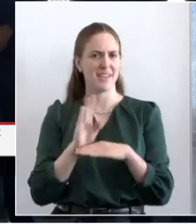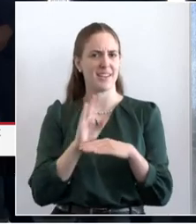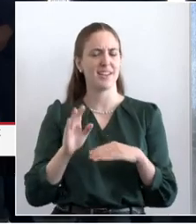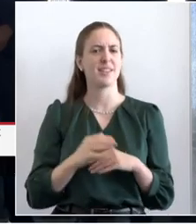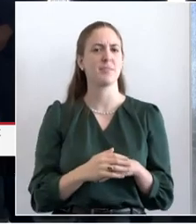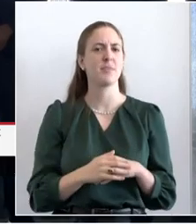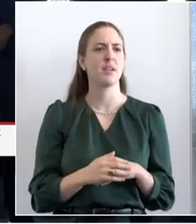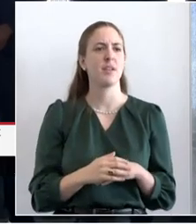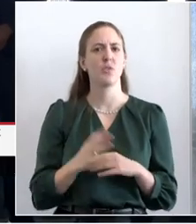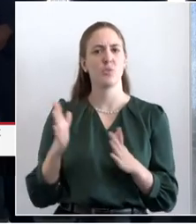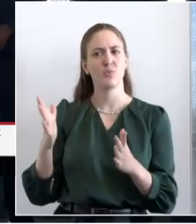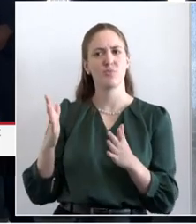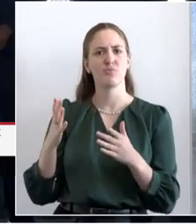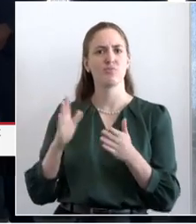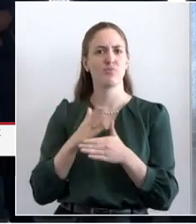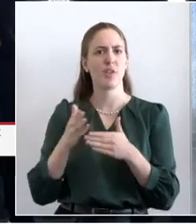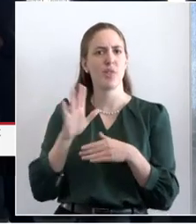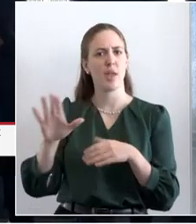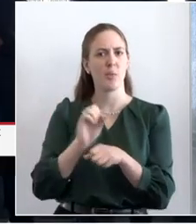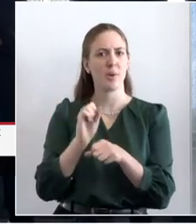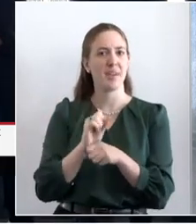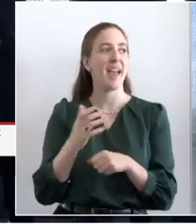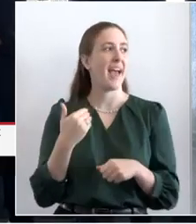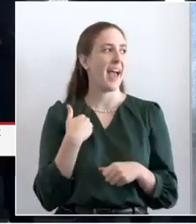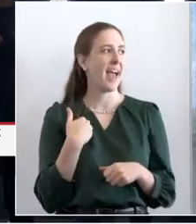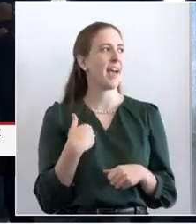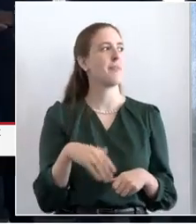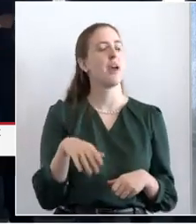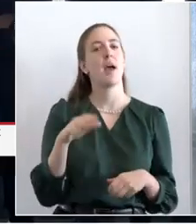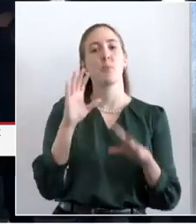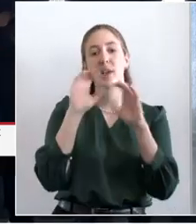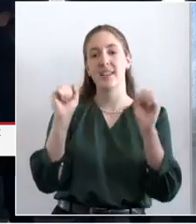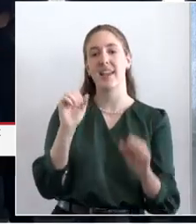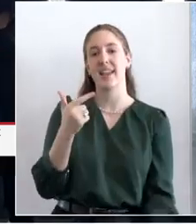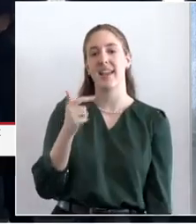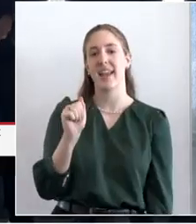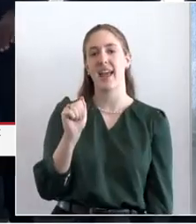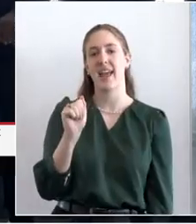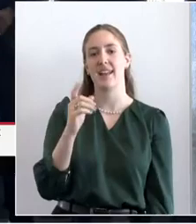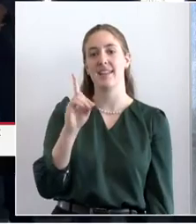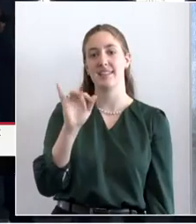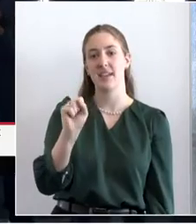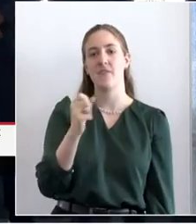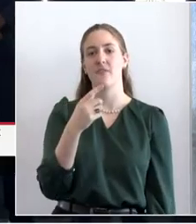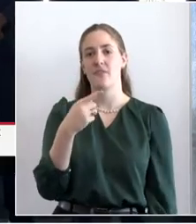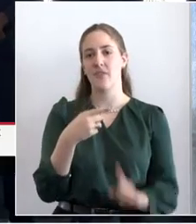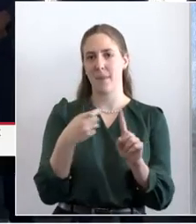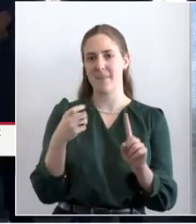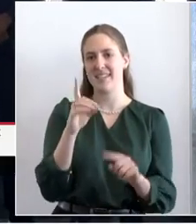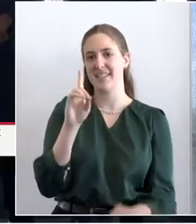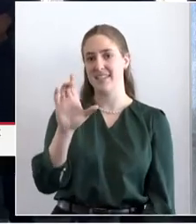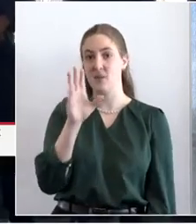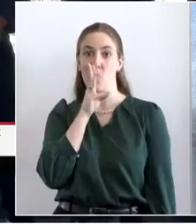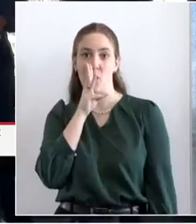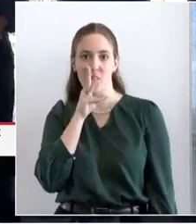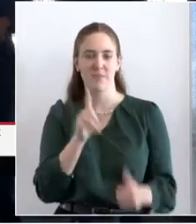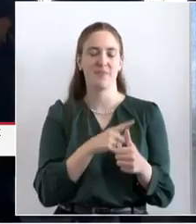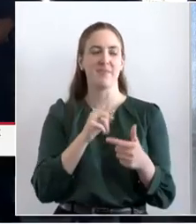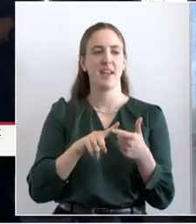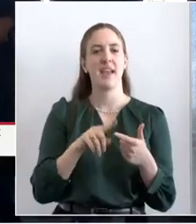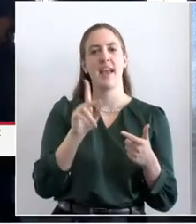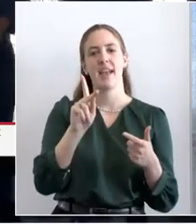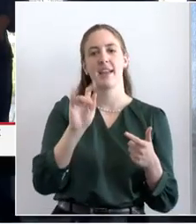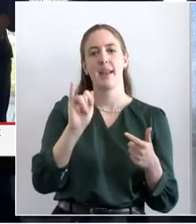President Gaddis from DC Water, and I've got Kimberly Russo from